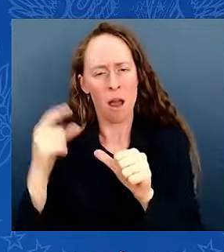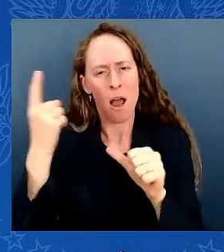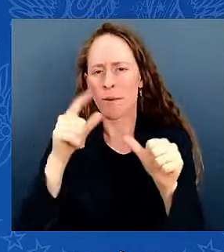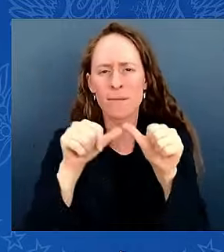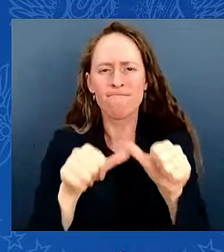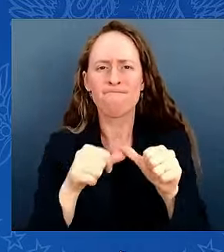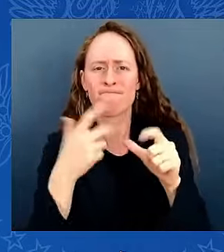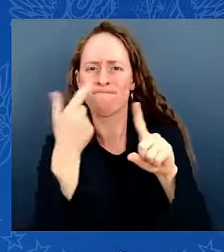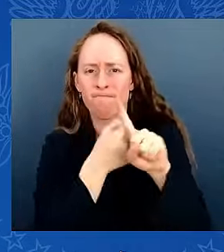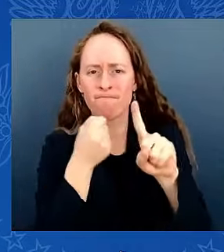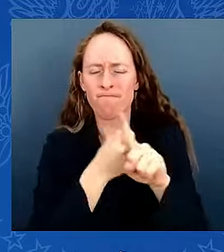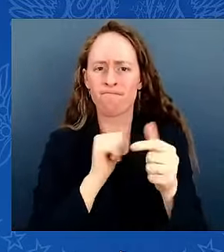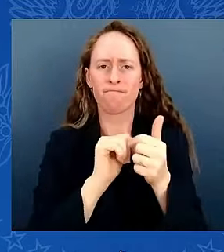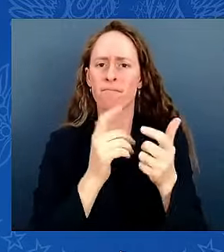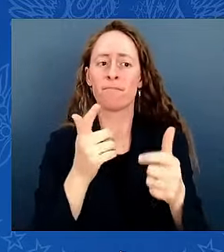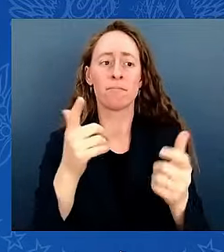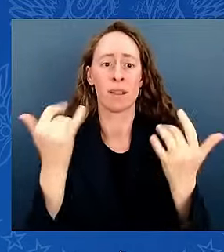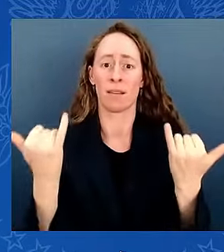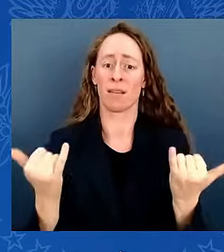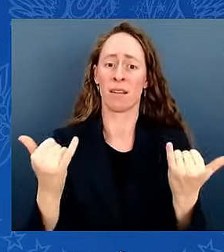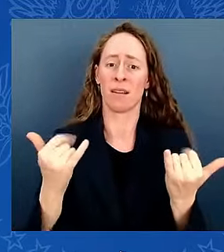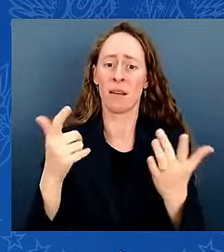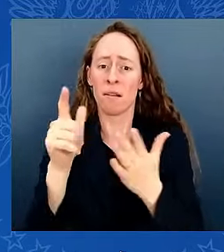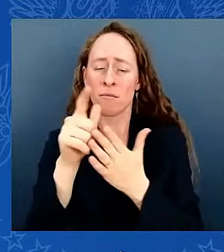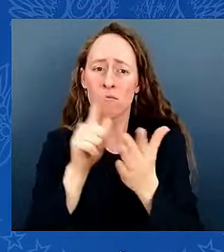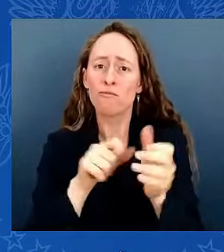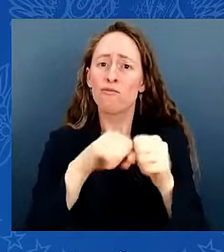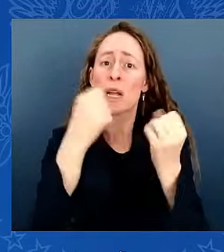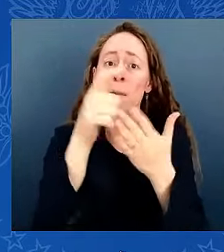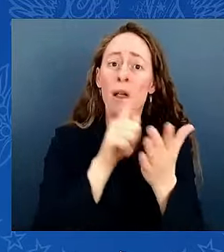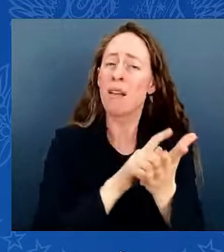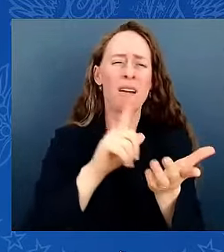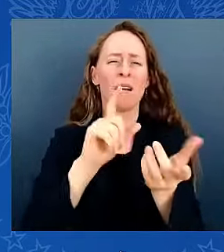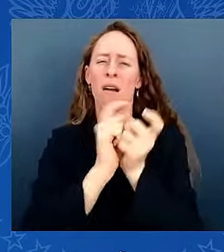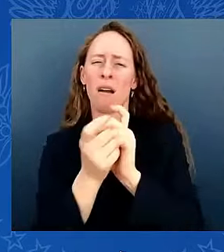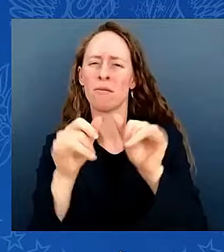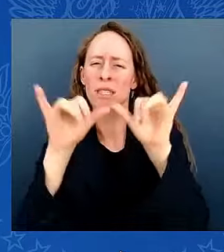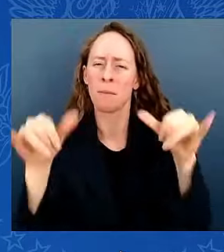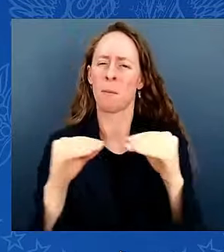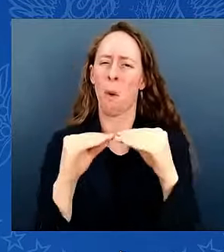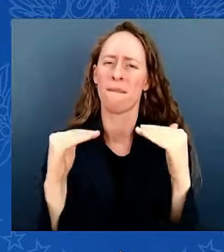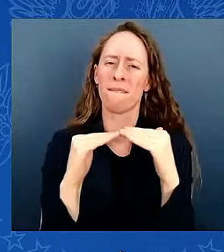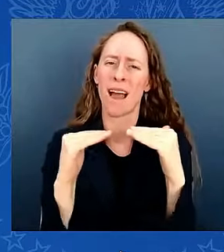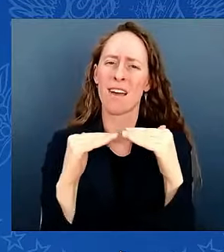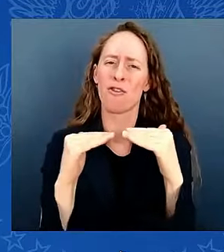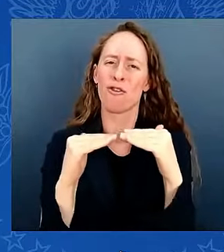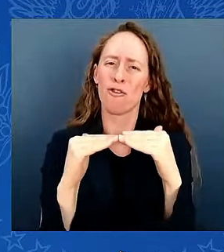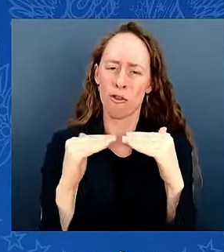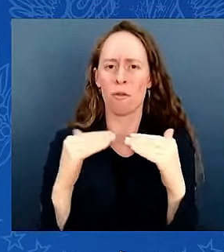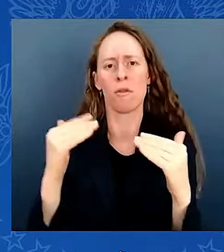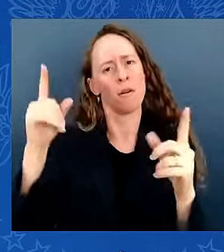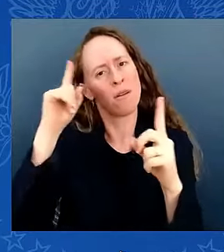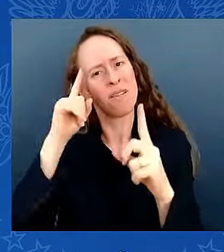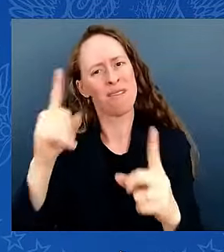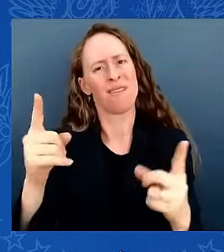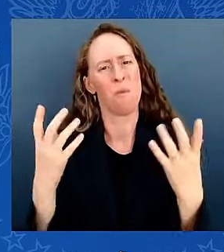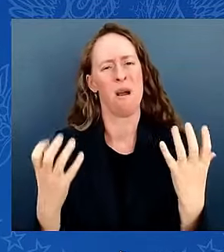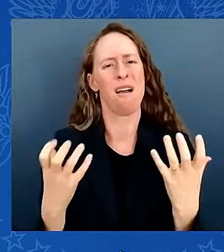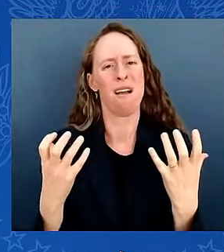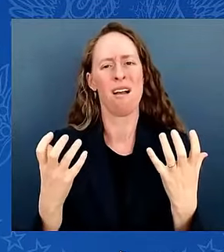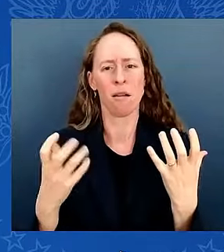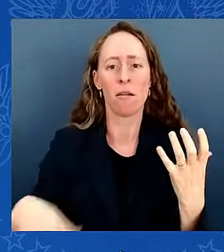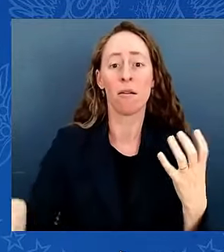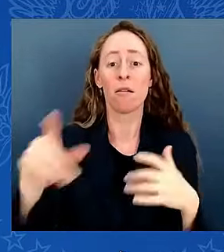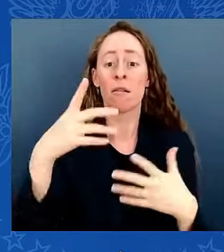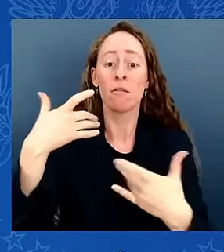still fighting to ensure fair and impartial justice for all. And we have a president and a vice